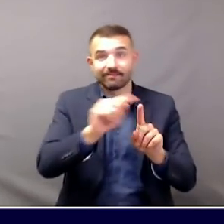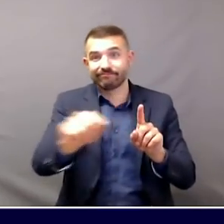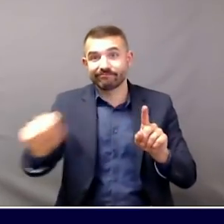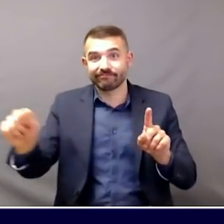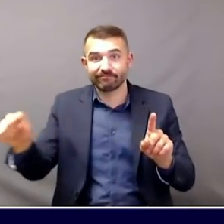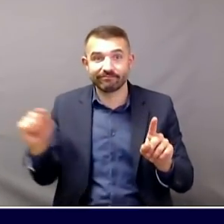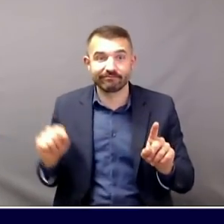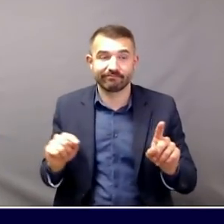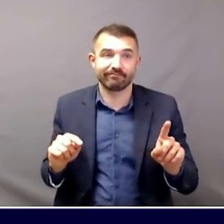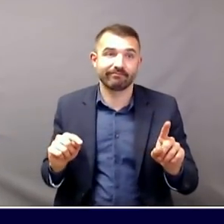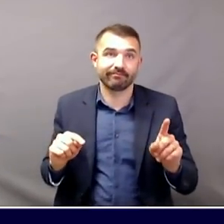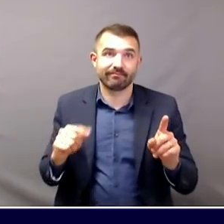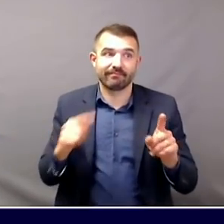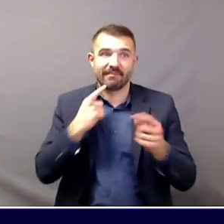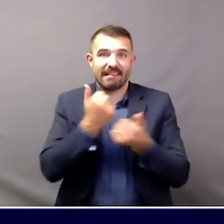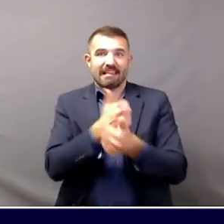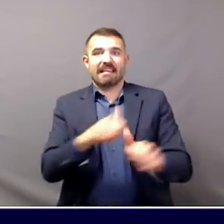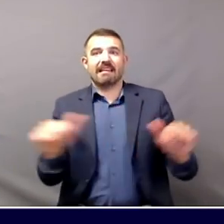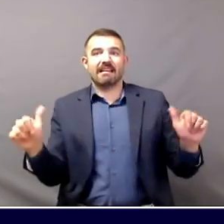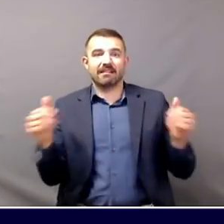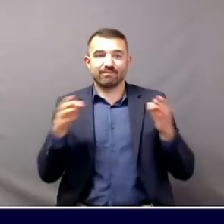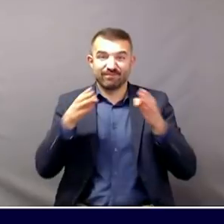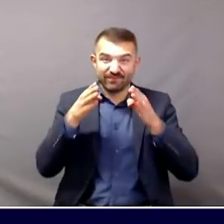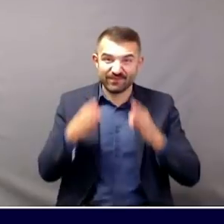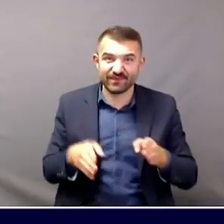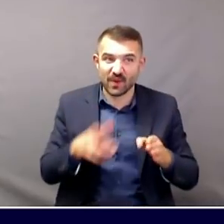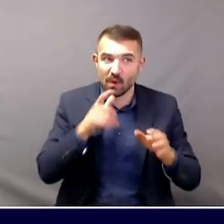about anyone who now can be infected